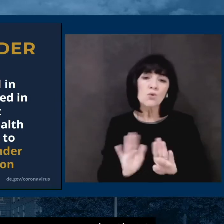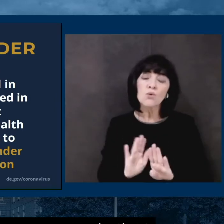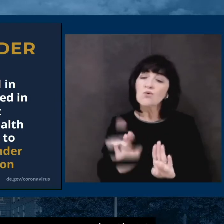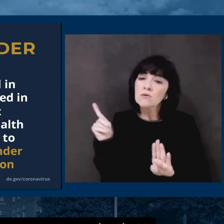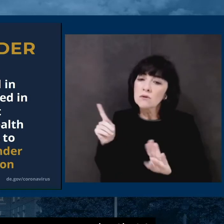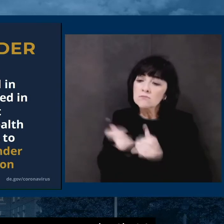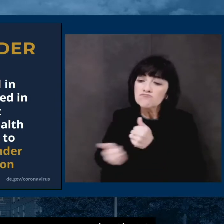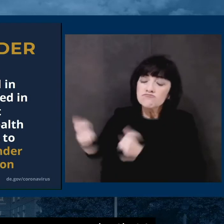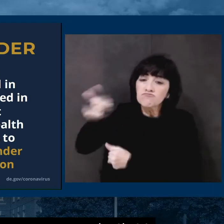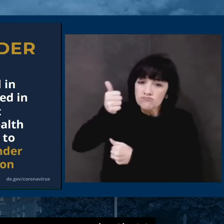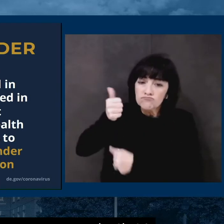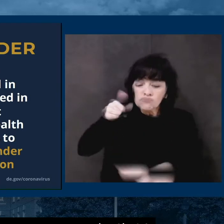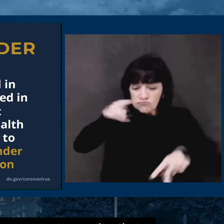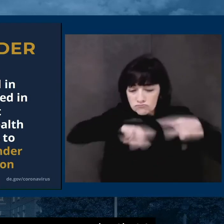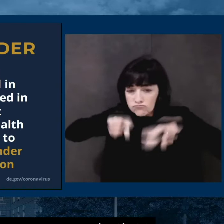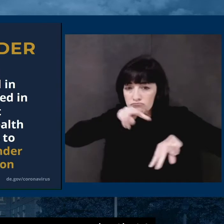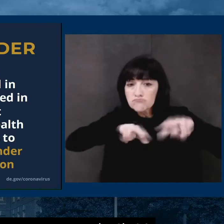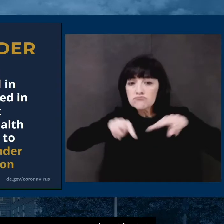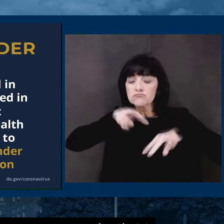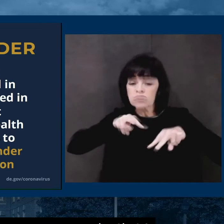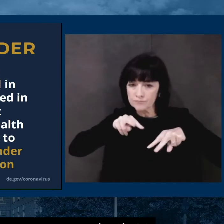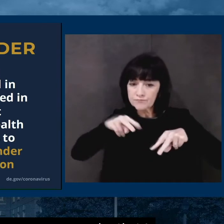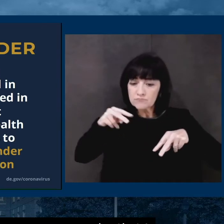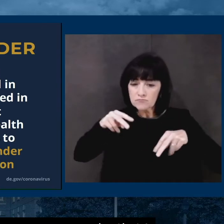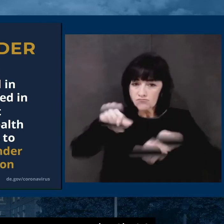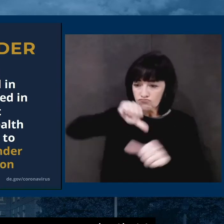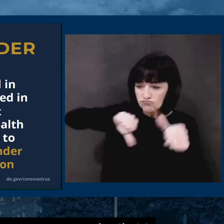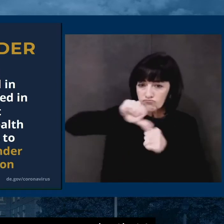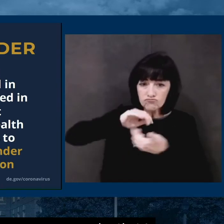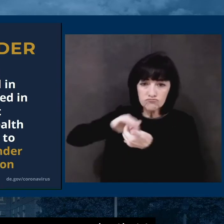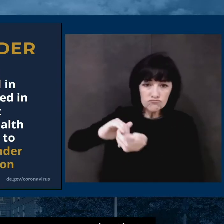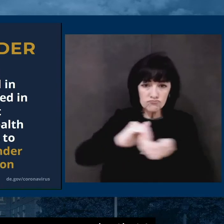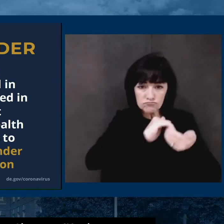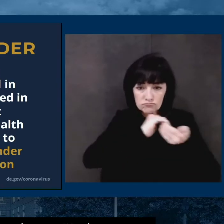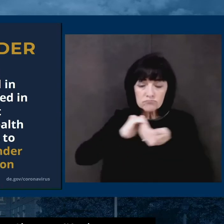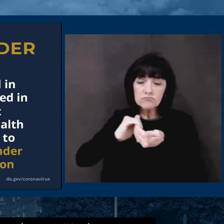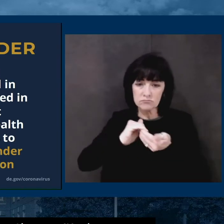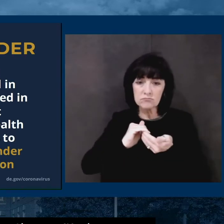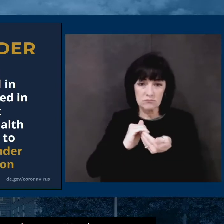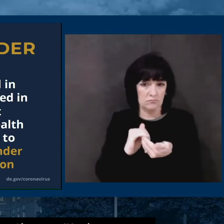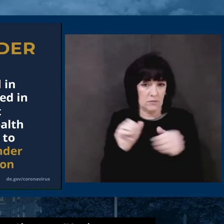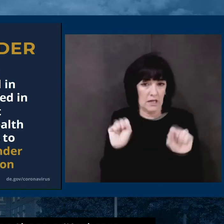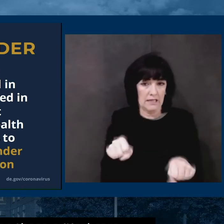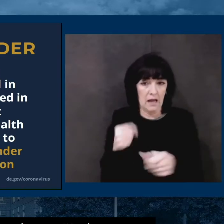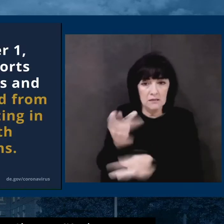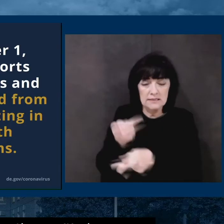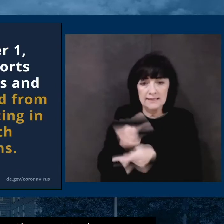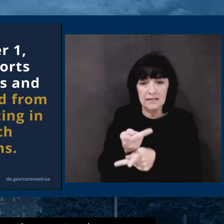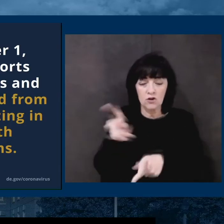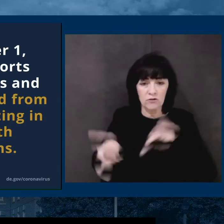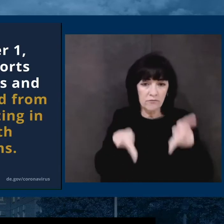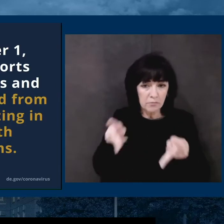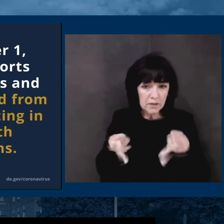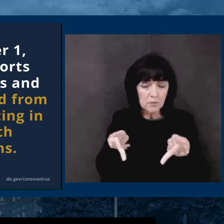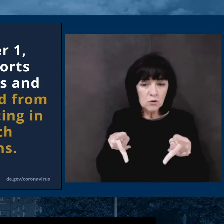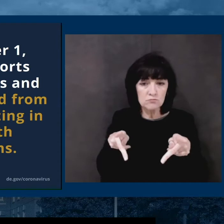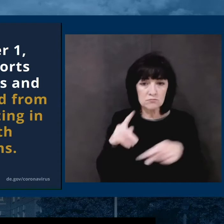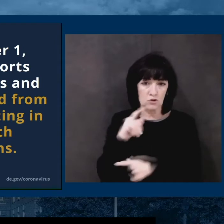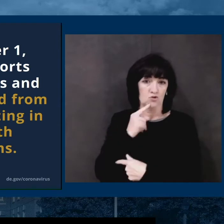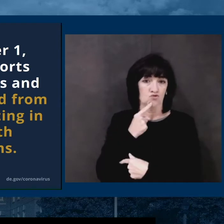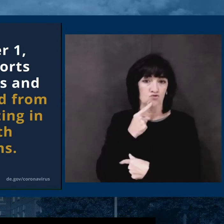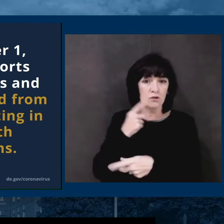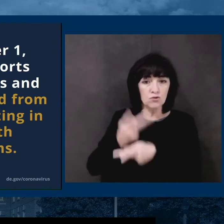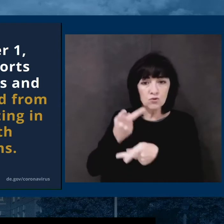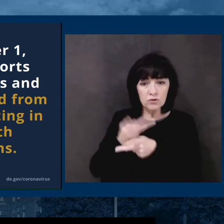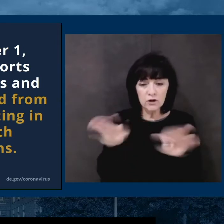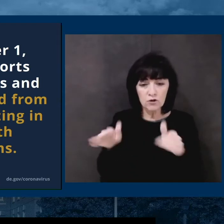keep those critical care rooms operating. So effective December the 1st, Delaware youth